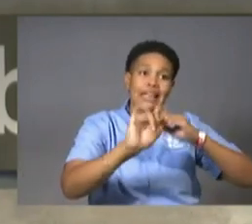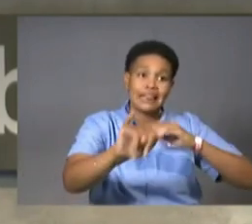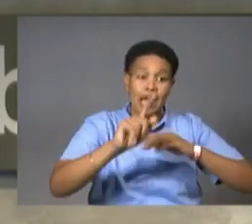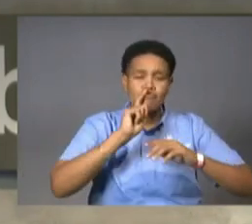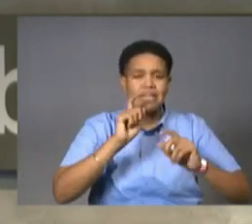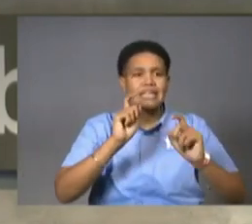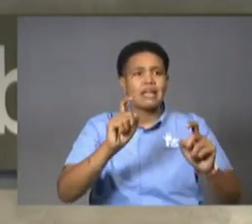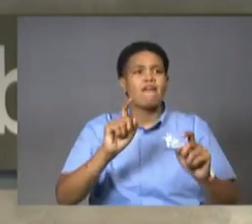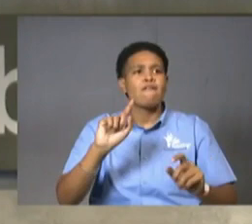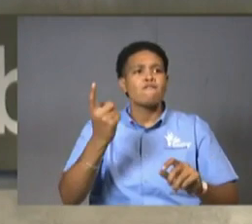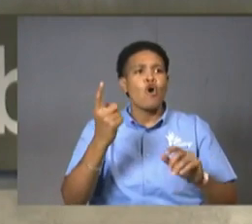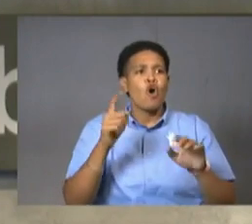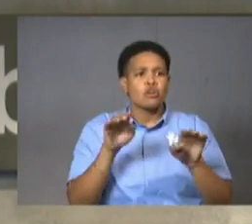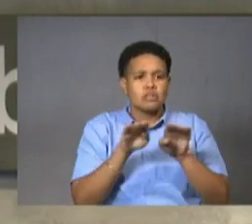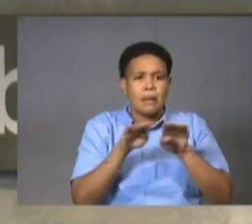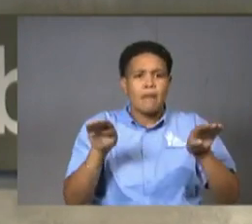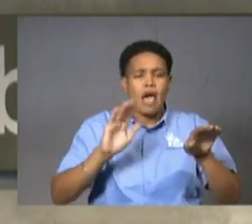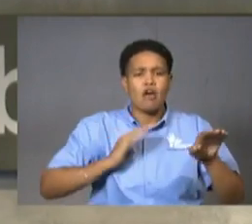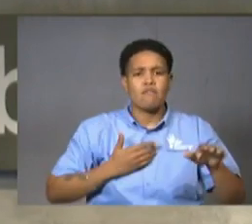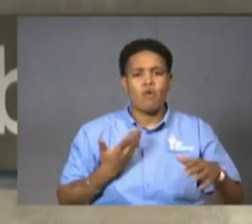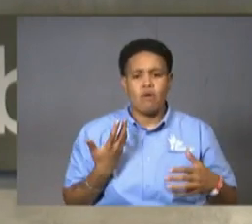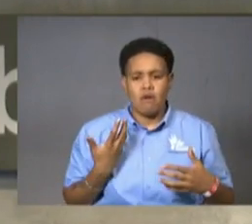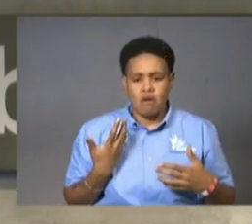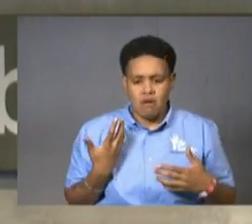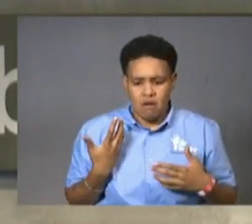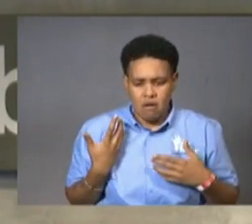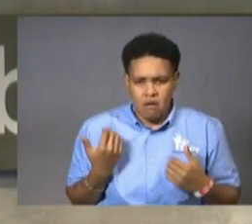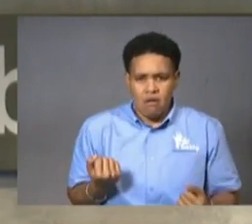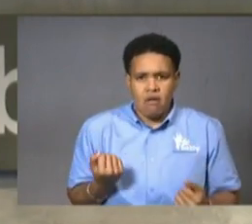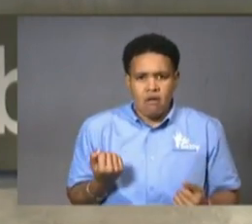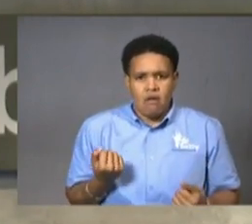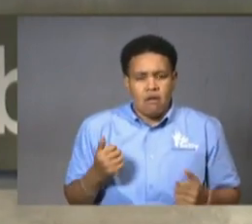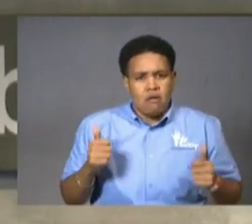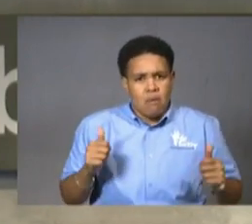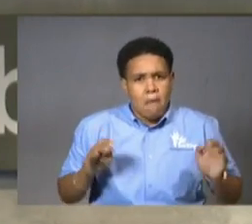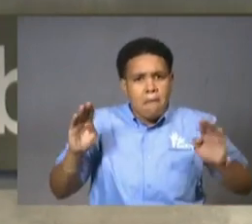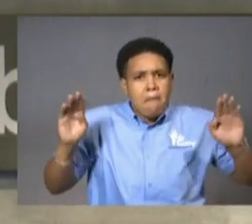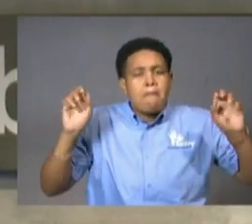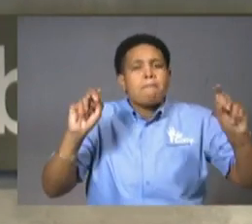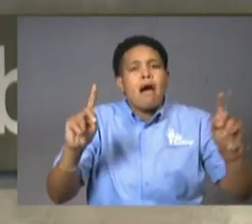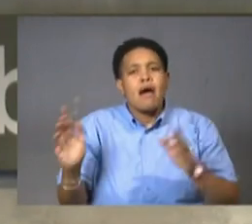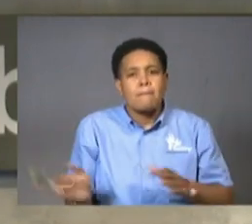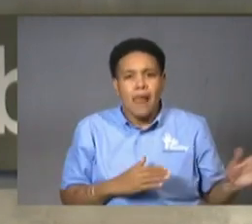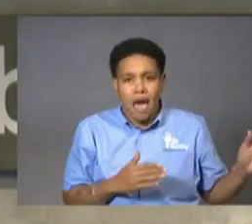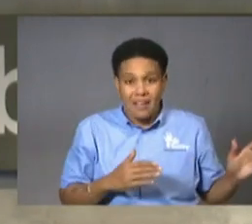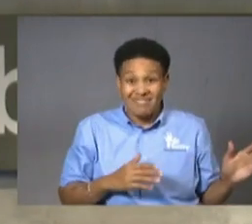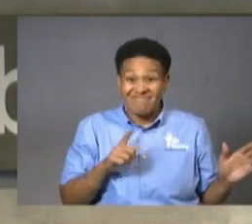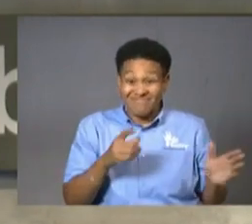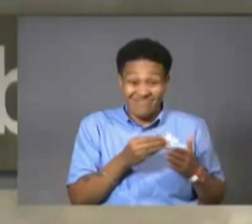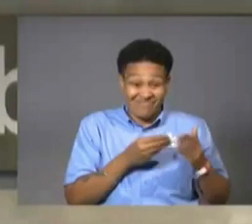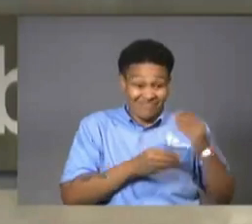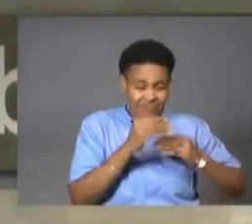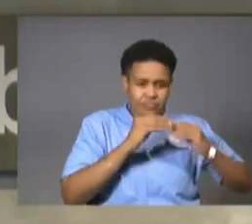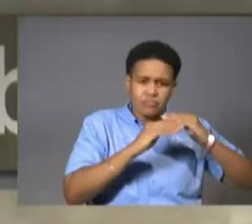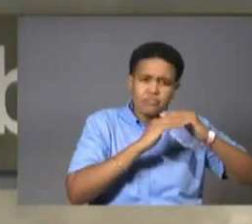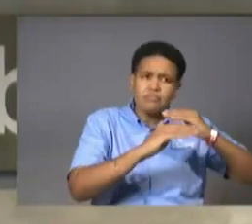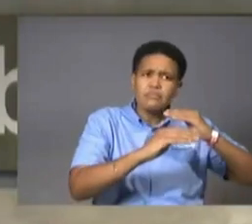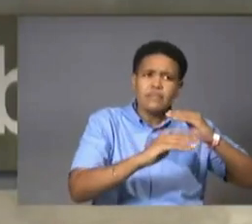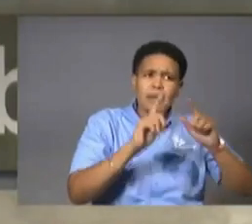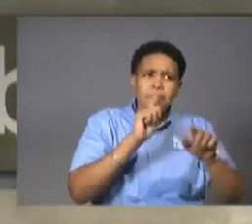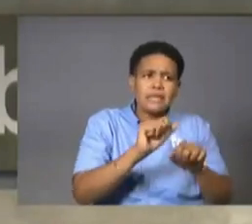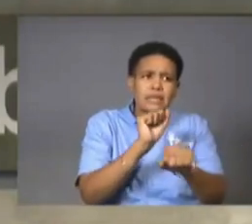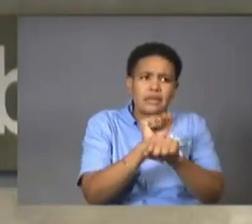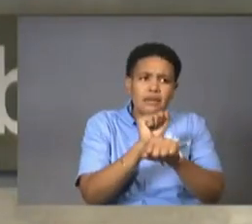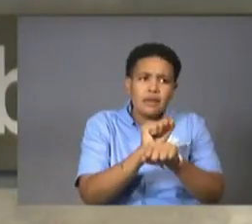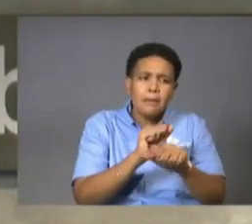first plank of our recovery plan. And macroeconomic stability entails the maintenance of